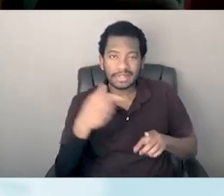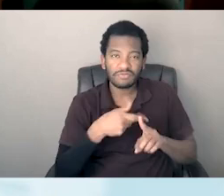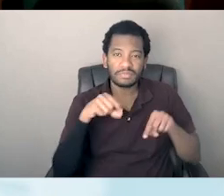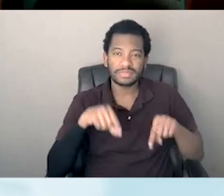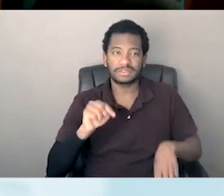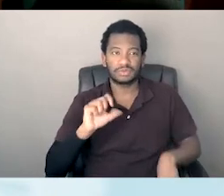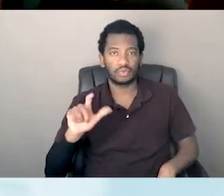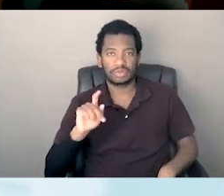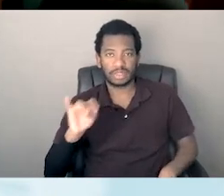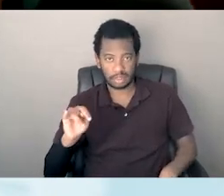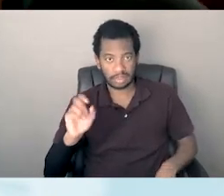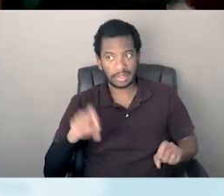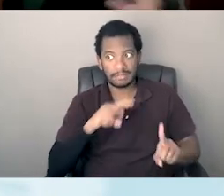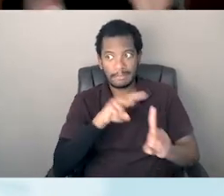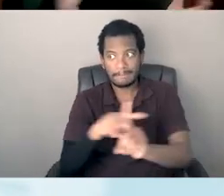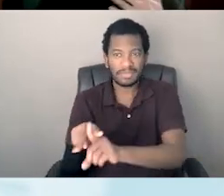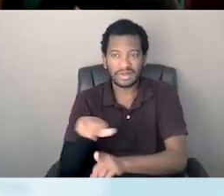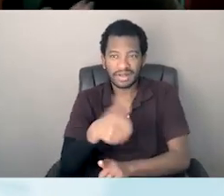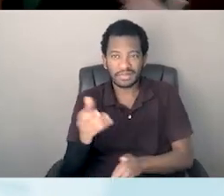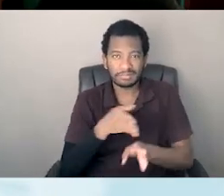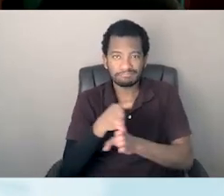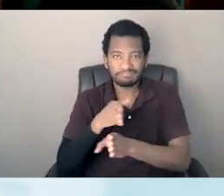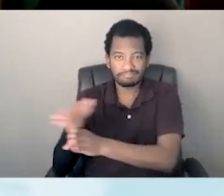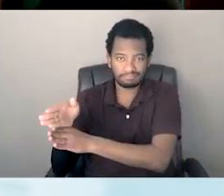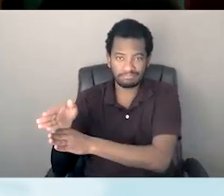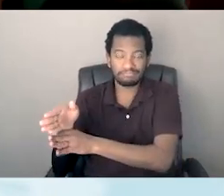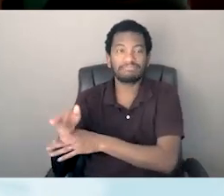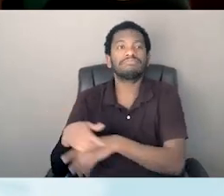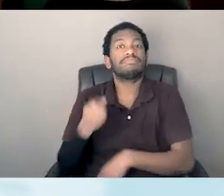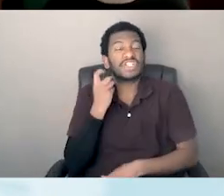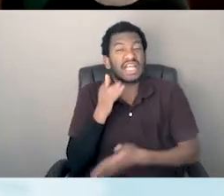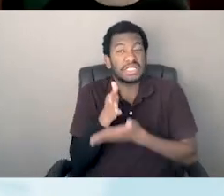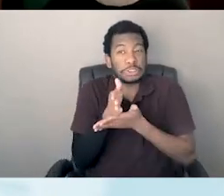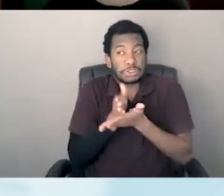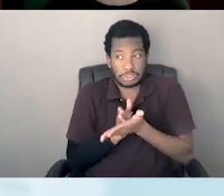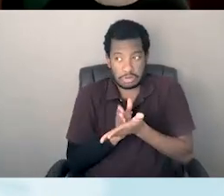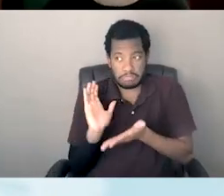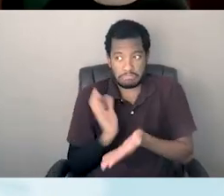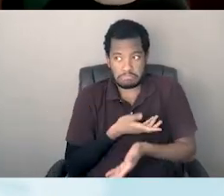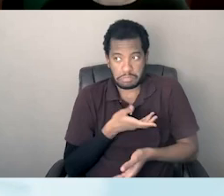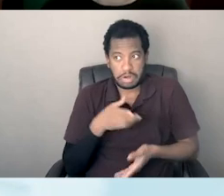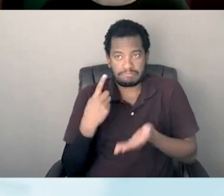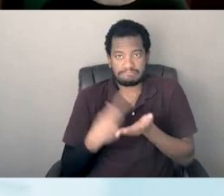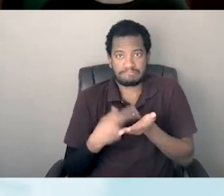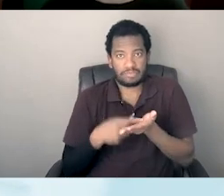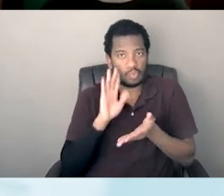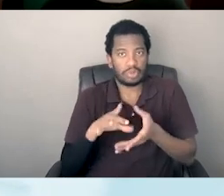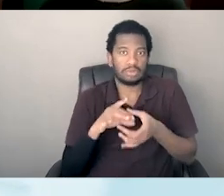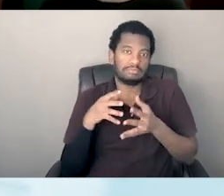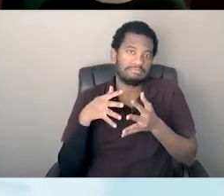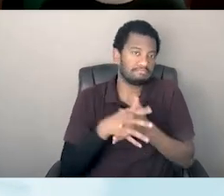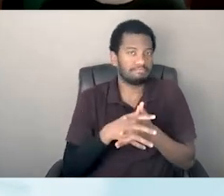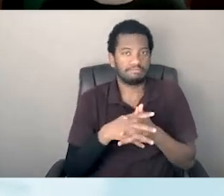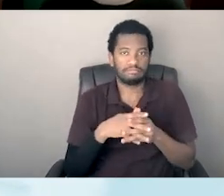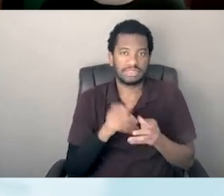today are human services specific. So you may need to plug in your own examples, although definitely some of the concepts will